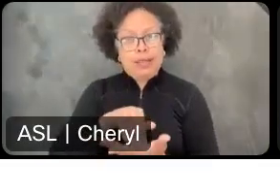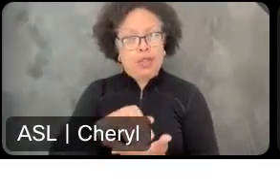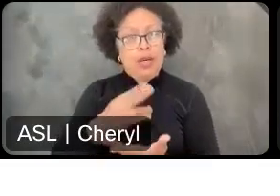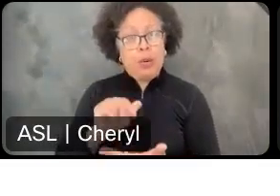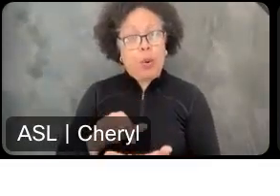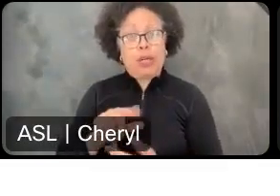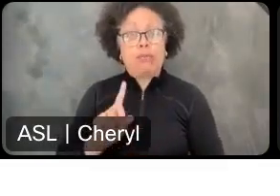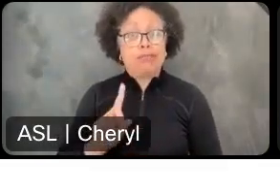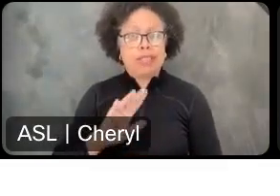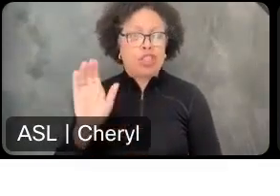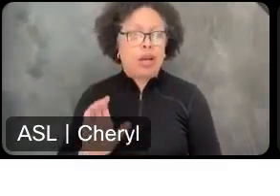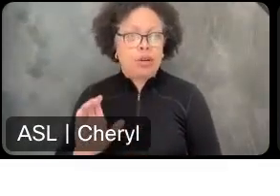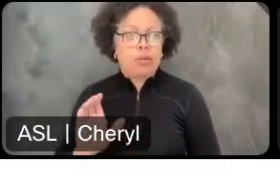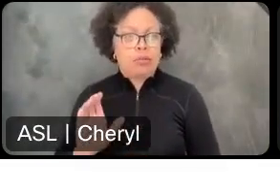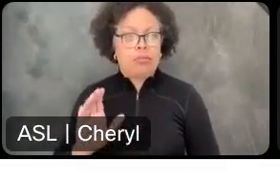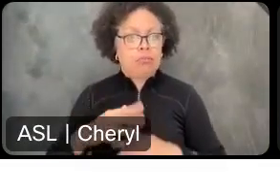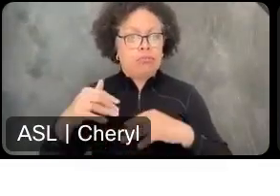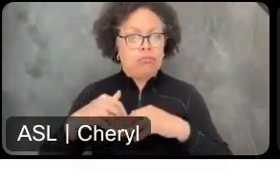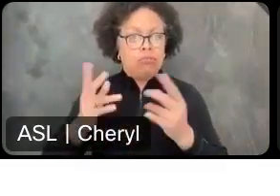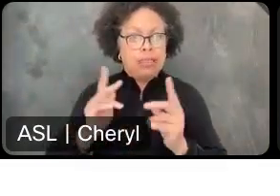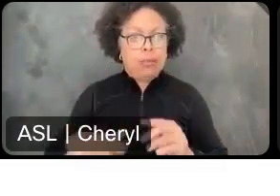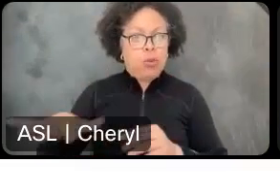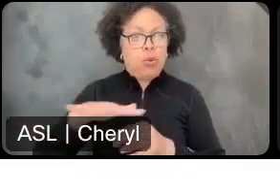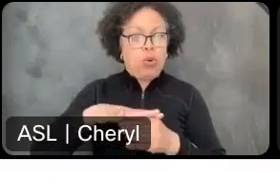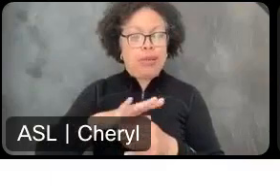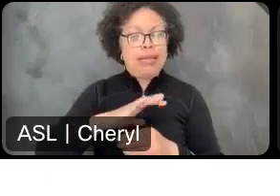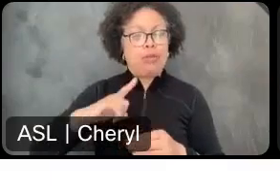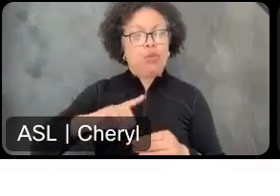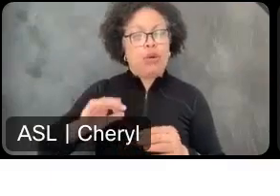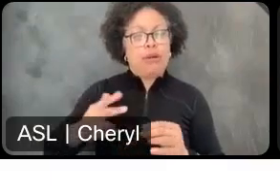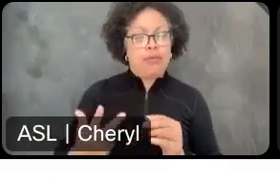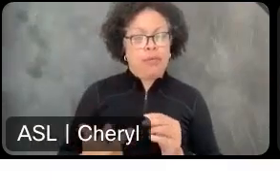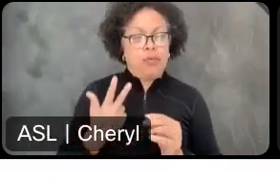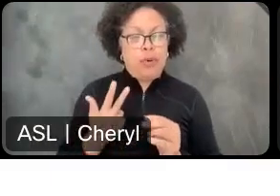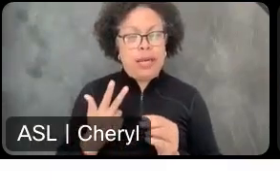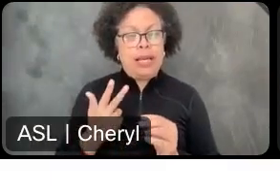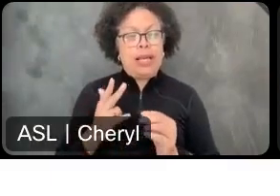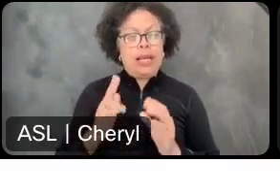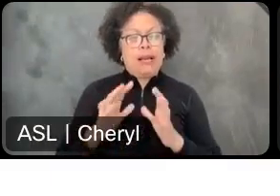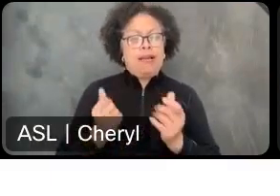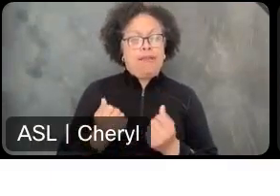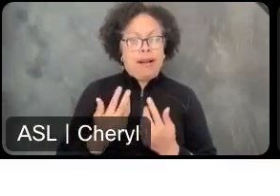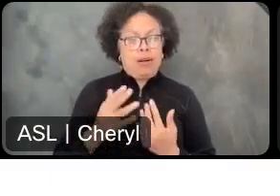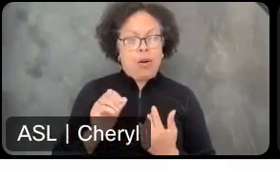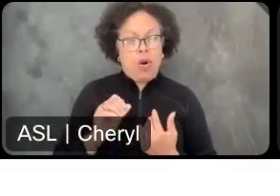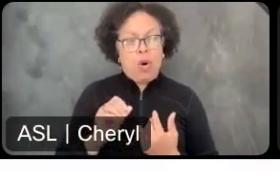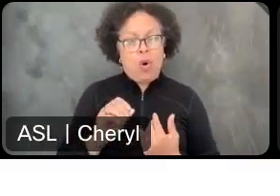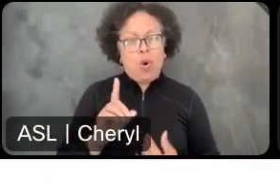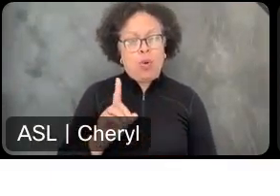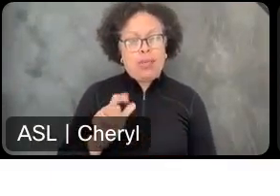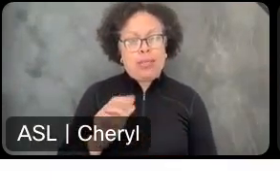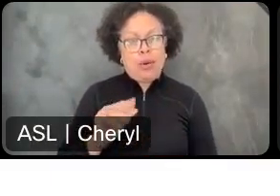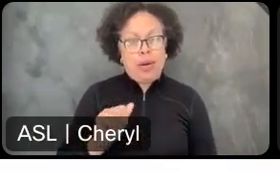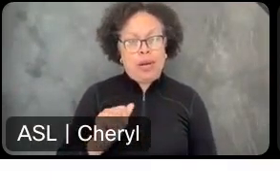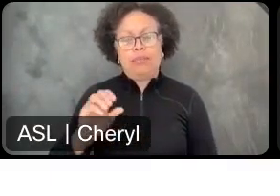the unceded homelands of the Council of the Three Fires, the Odawa, Ojibwe,